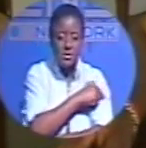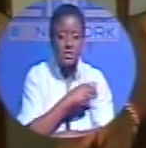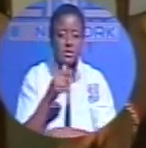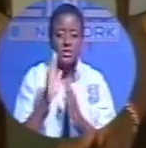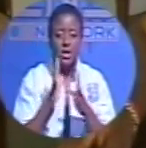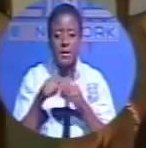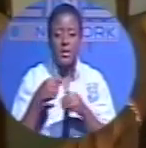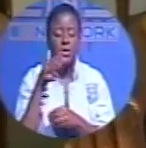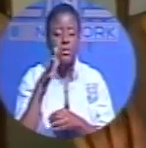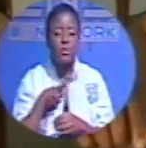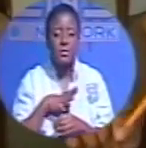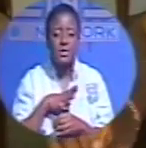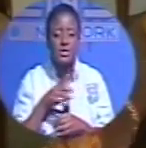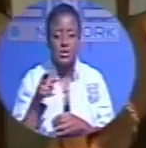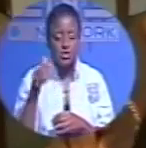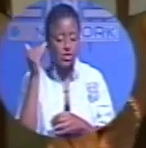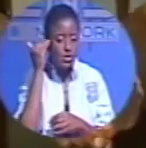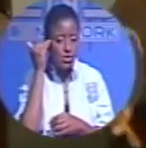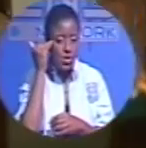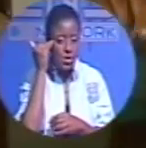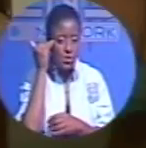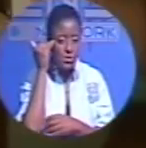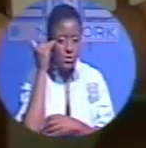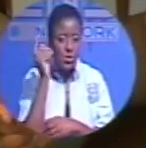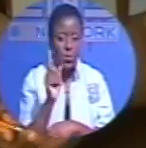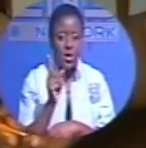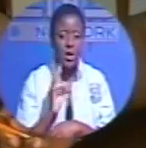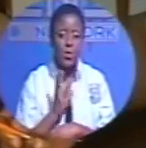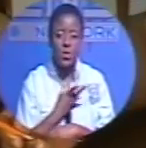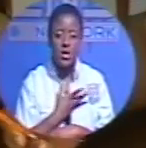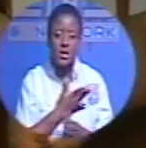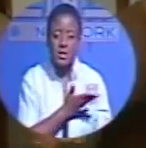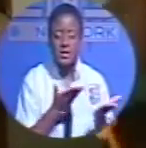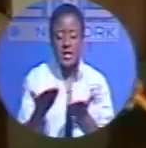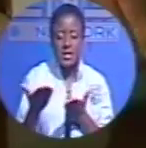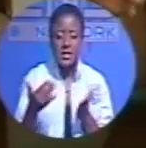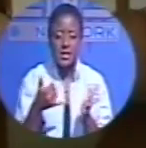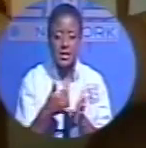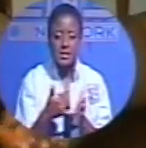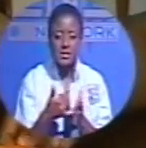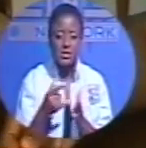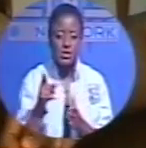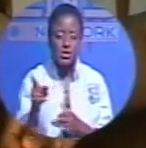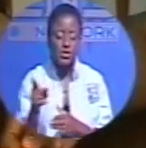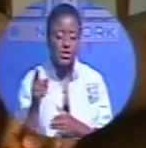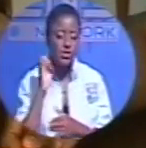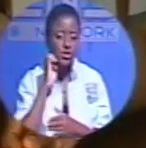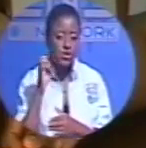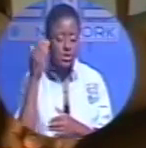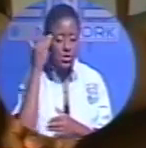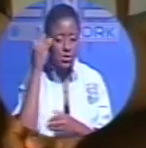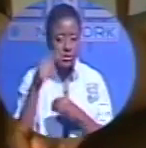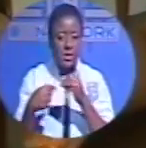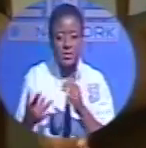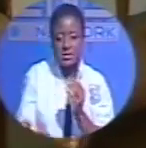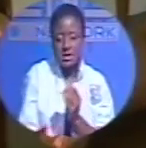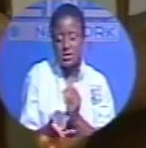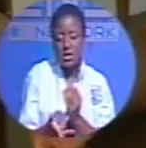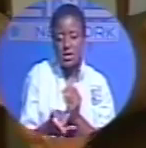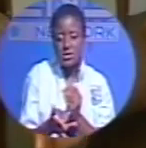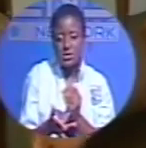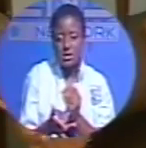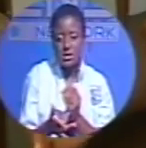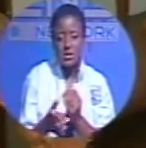critical care block. She knows this. She knows where we're taking it. She knows about the technology that's being introduced. She